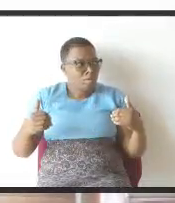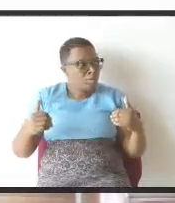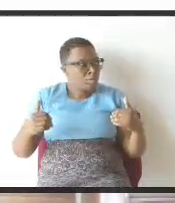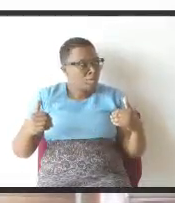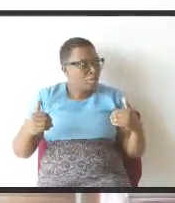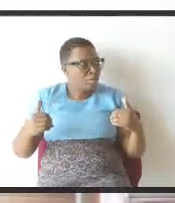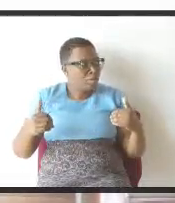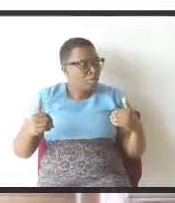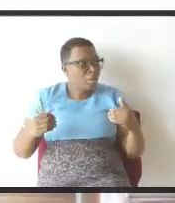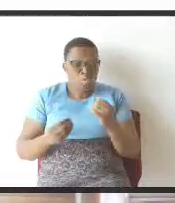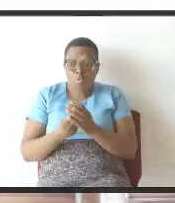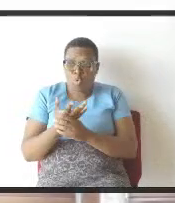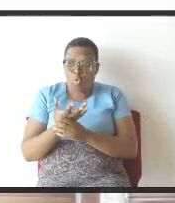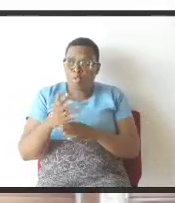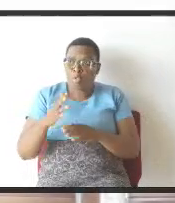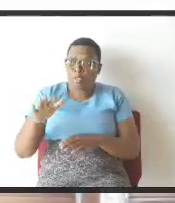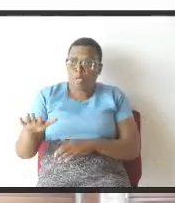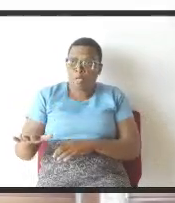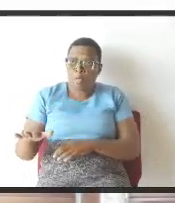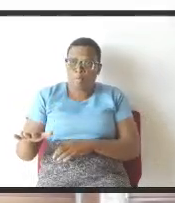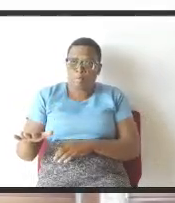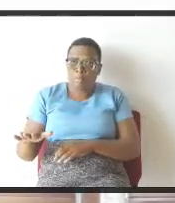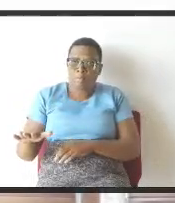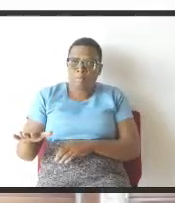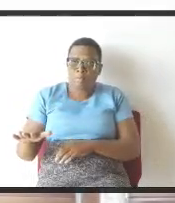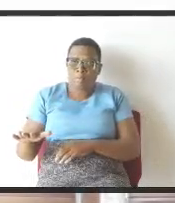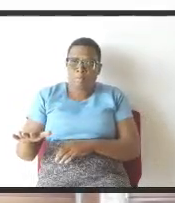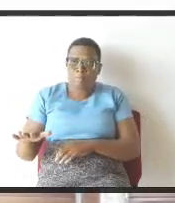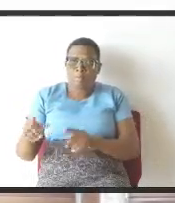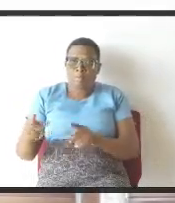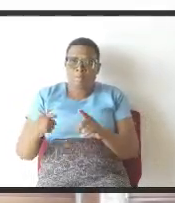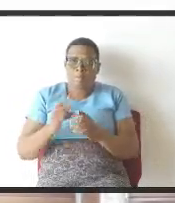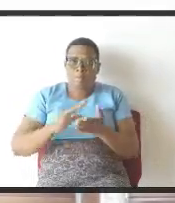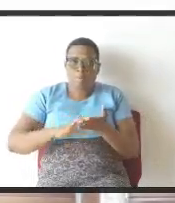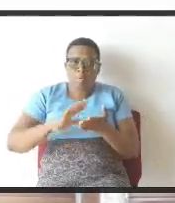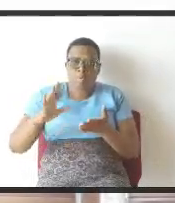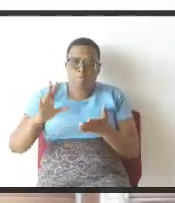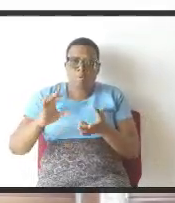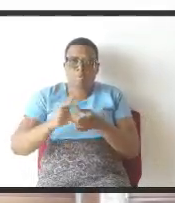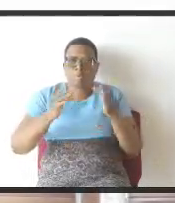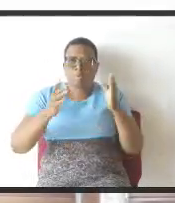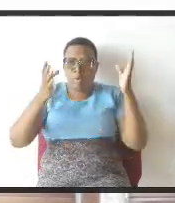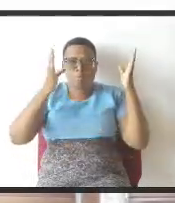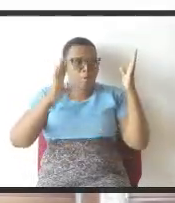to bring up that child to the glory of God.